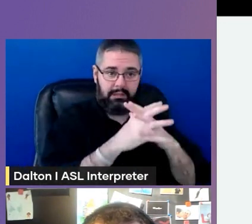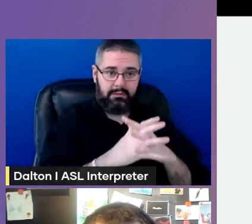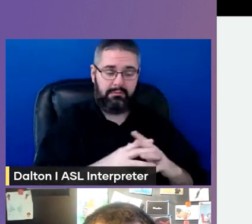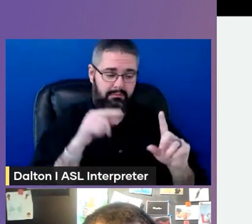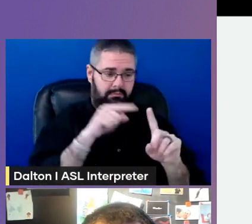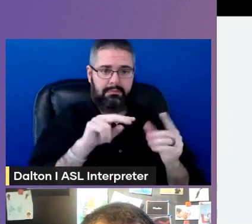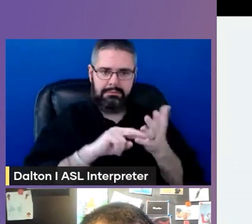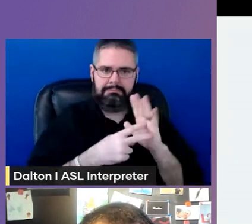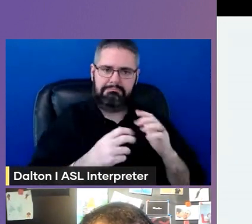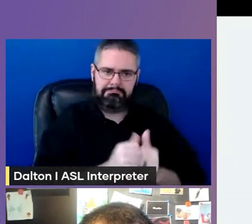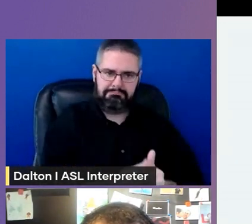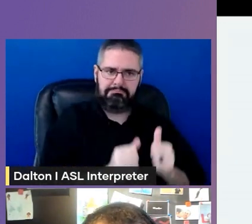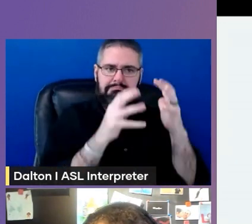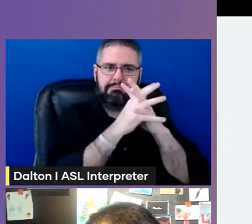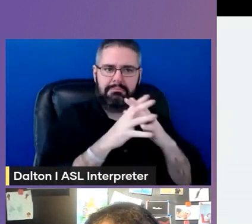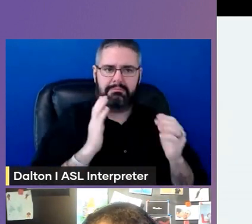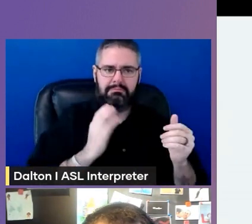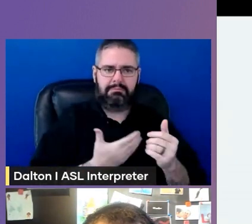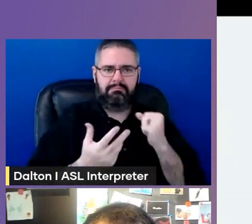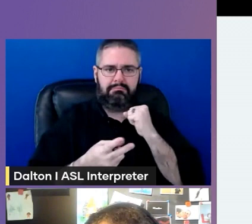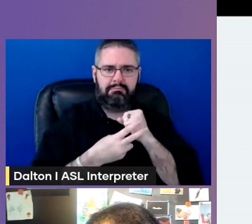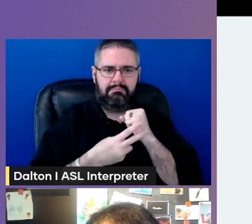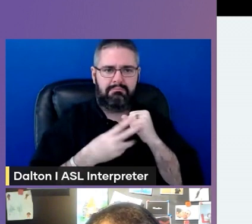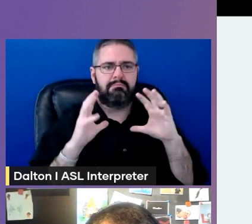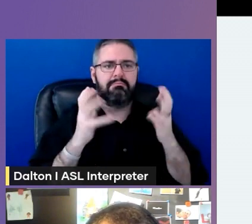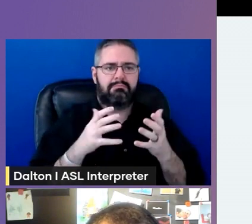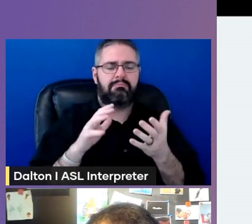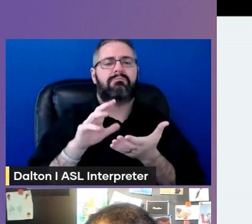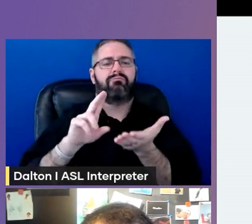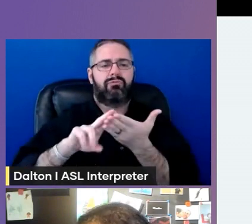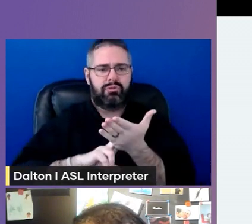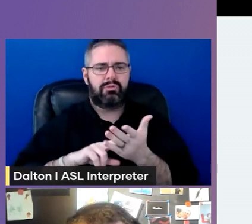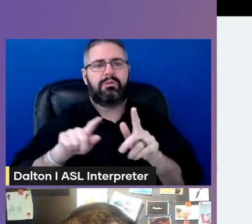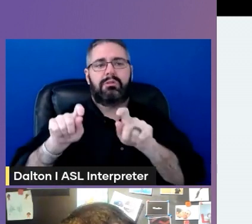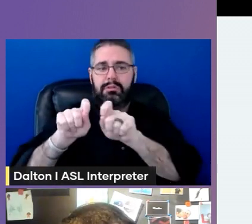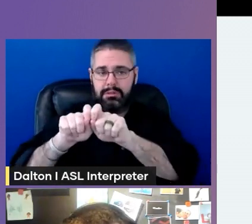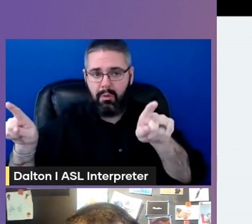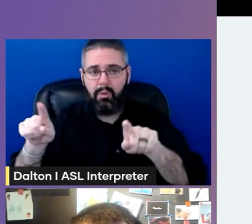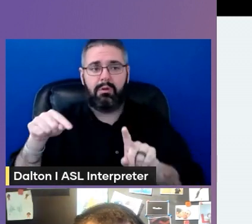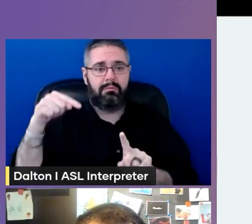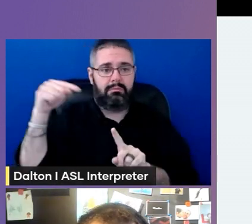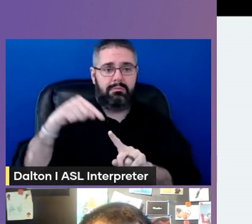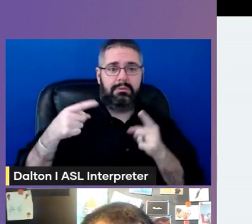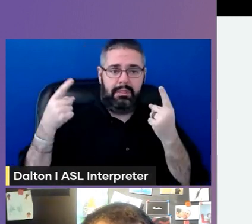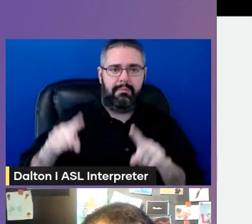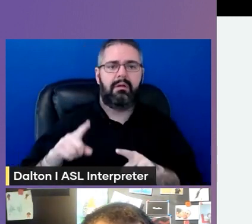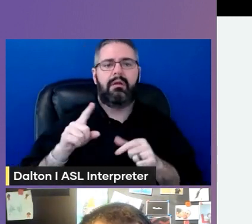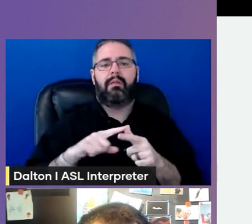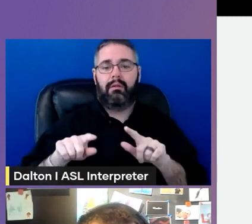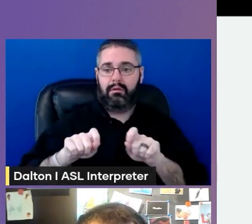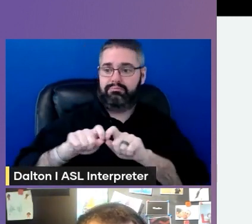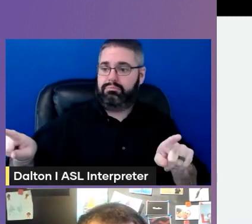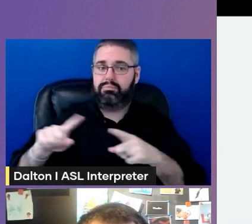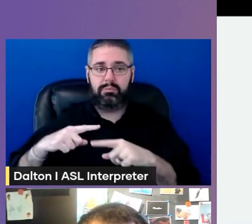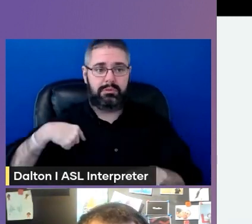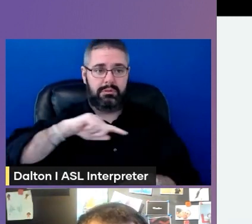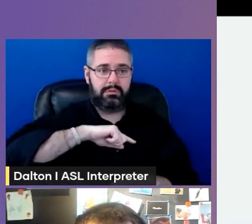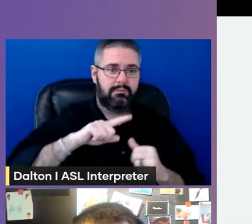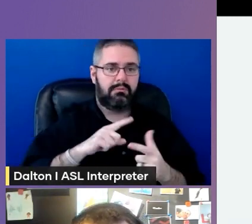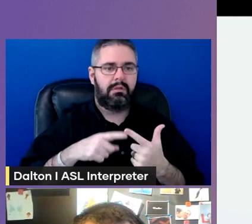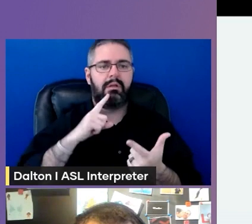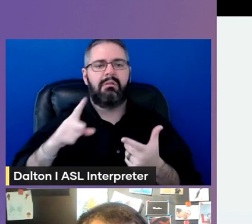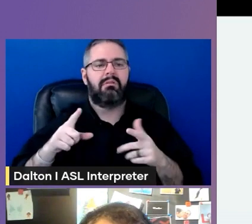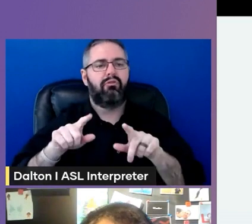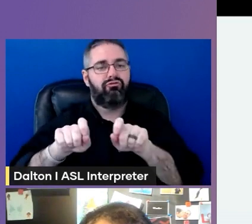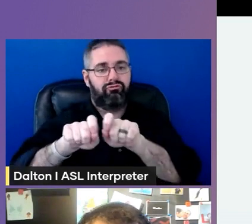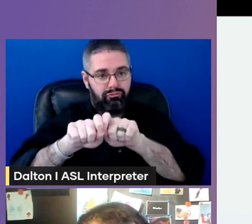build our container, push it to registry, deploy. In this case, it goes out to us, and then the release of the